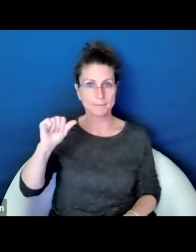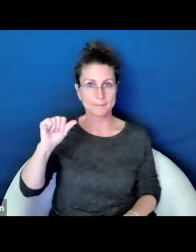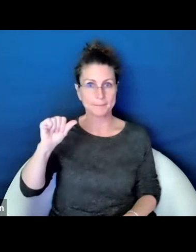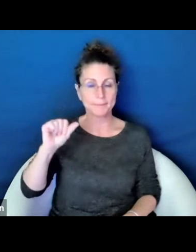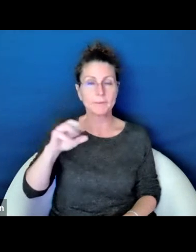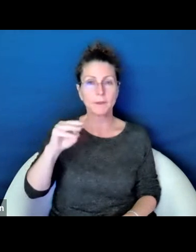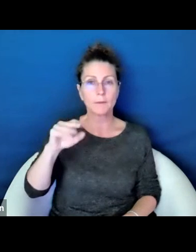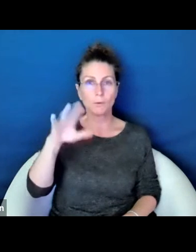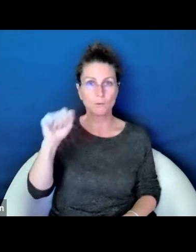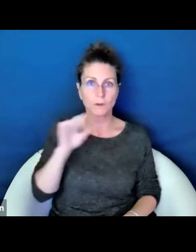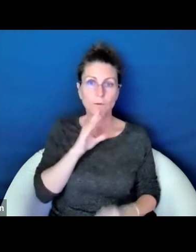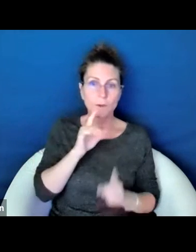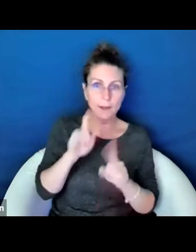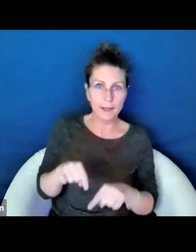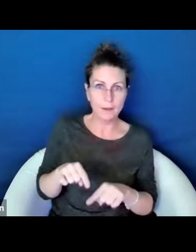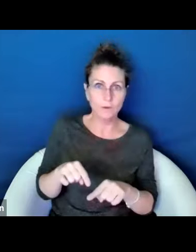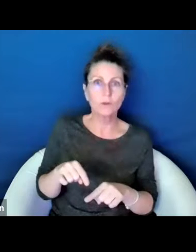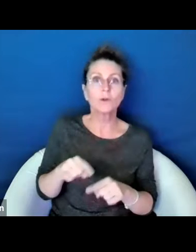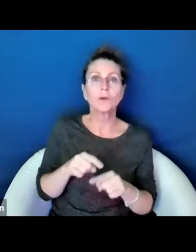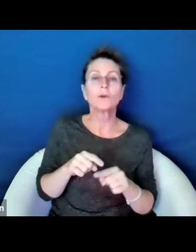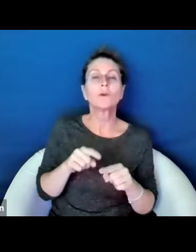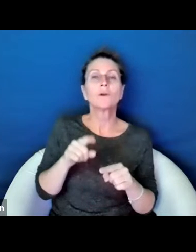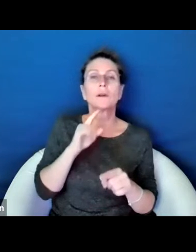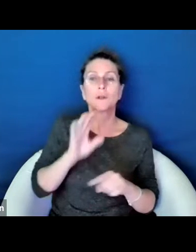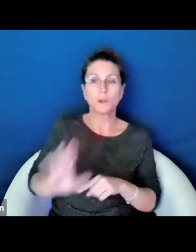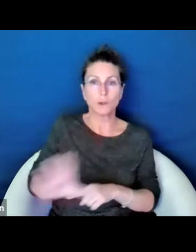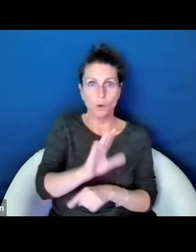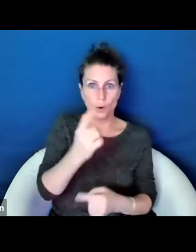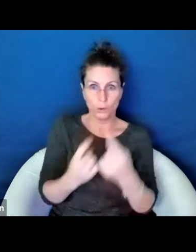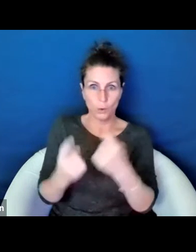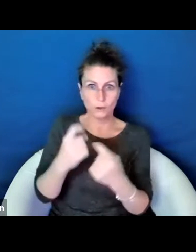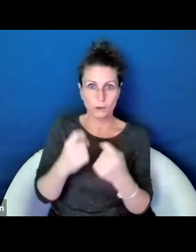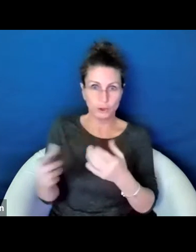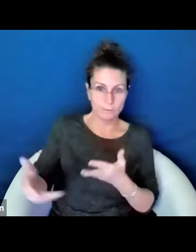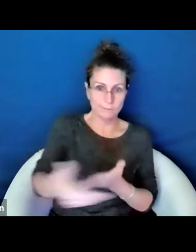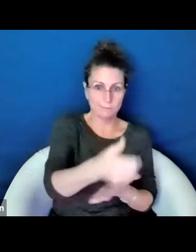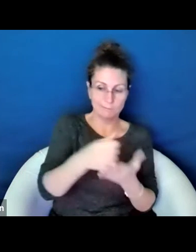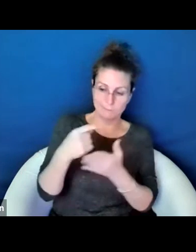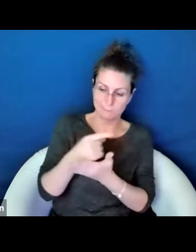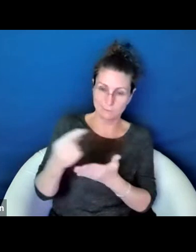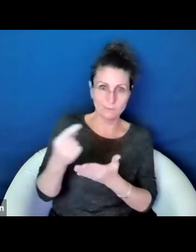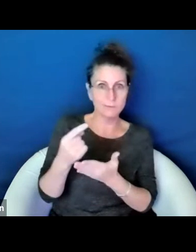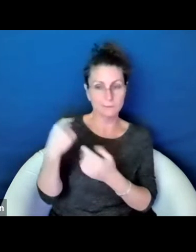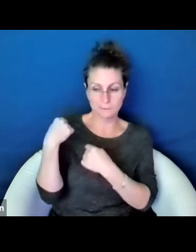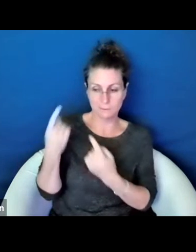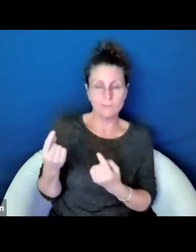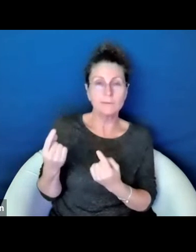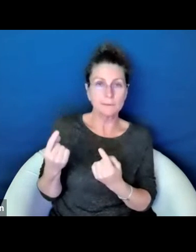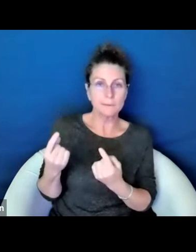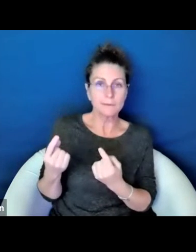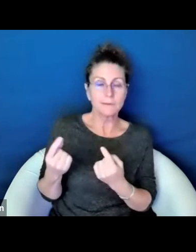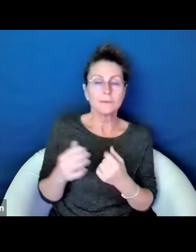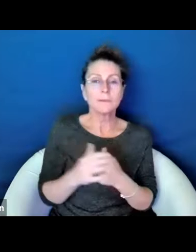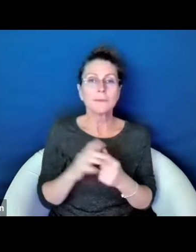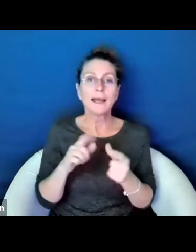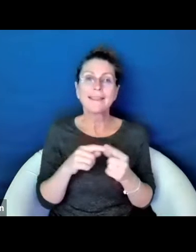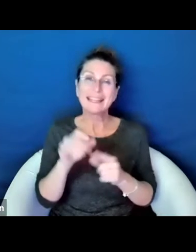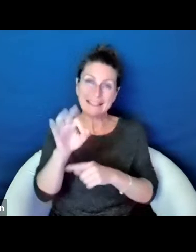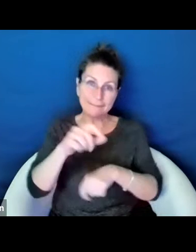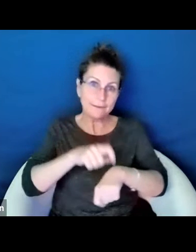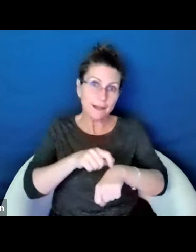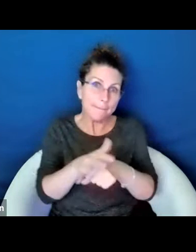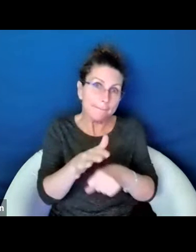pre-submitted questions collected over the last few days, and if time permits, additional questions submitted from the audience